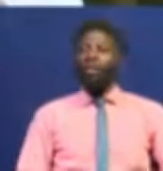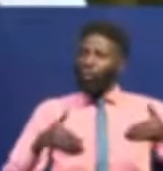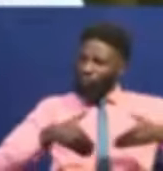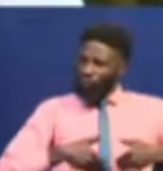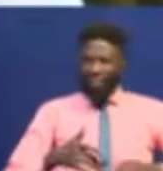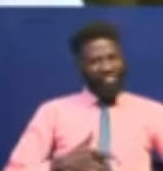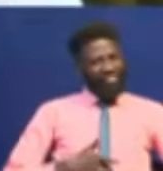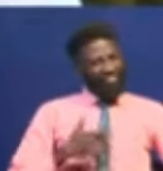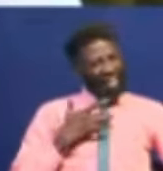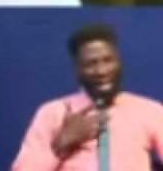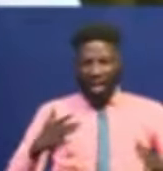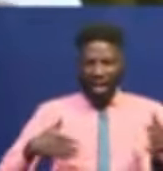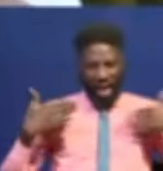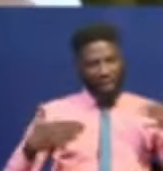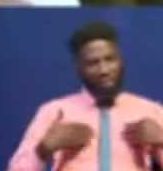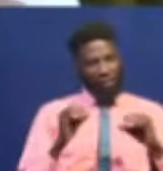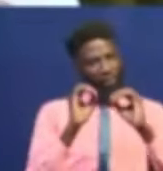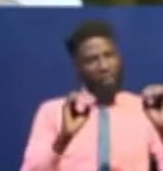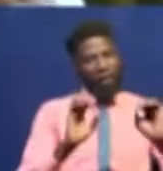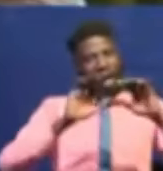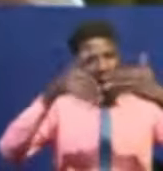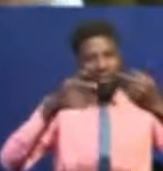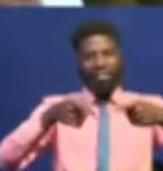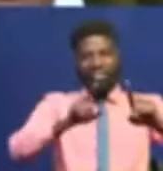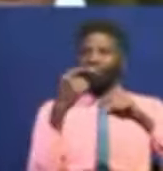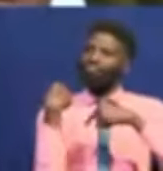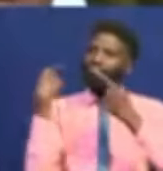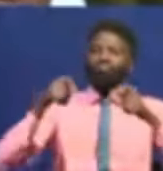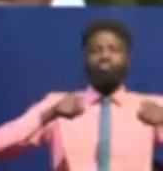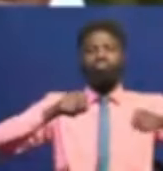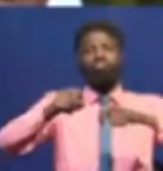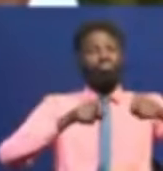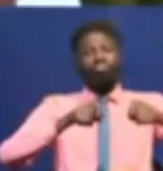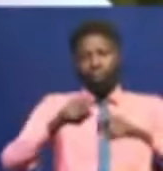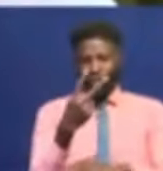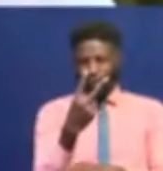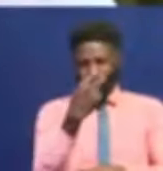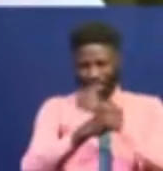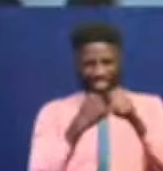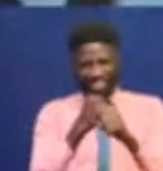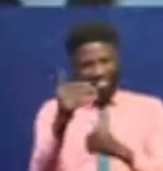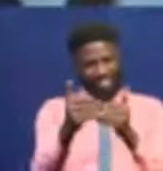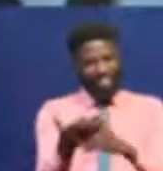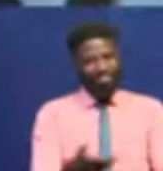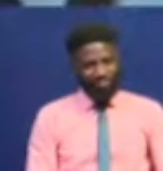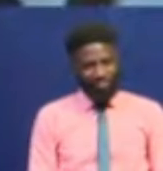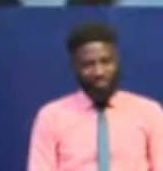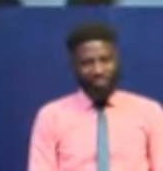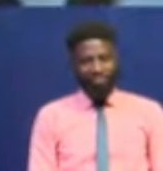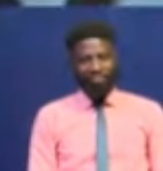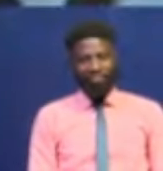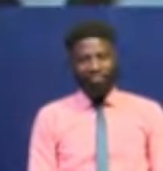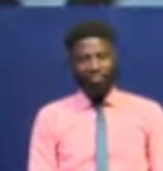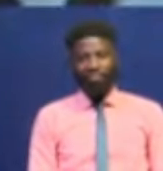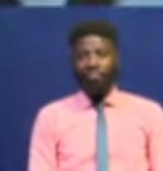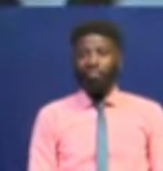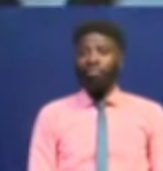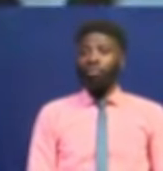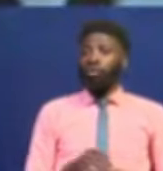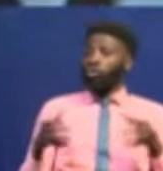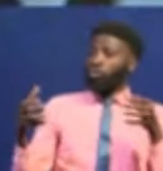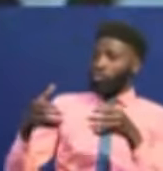with how you've run this country for the last just under two years now. But the question they have as